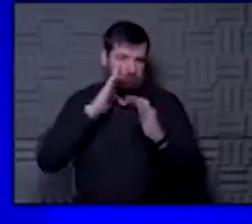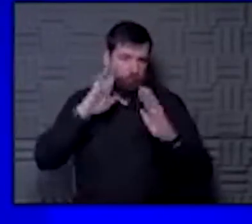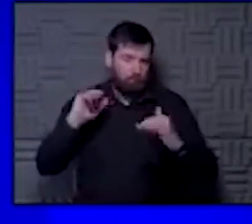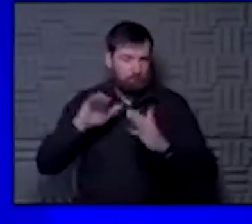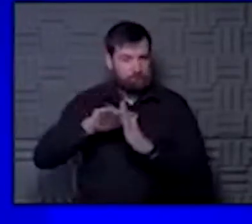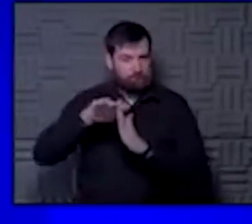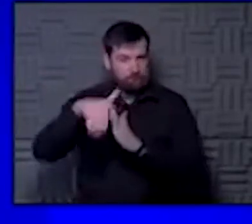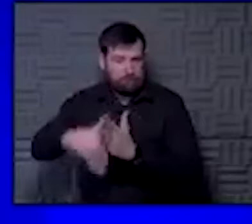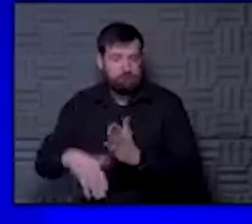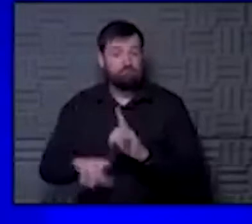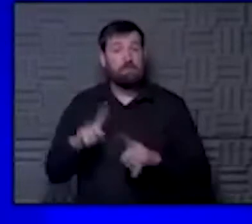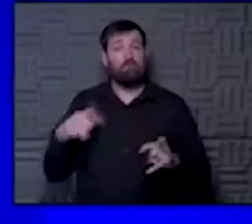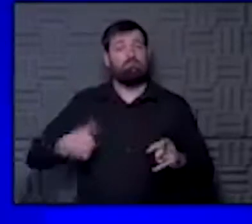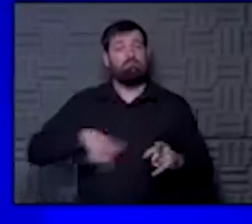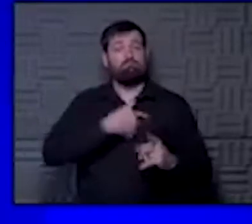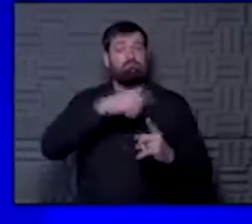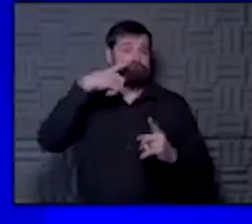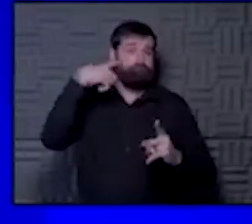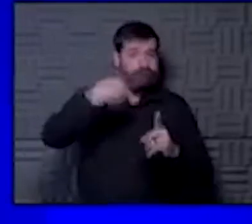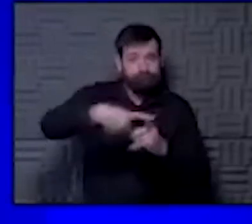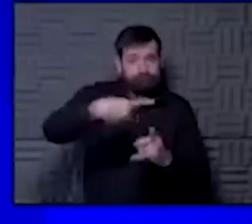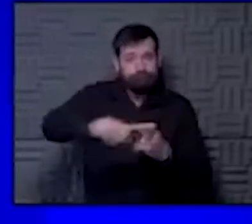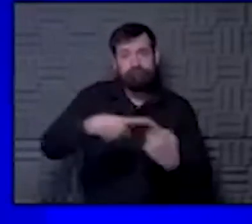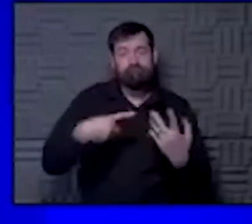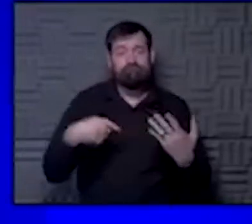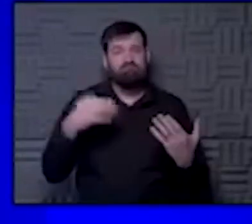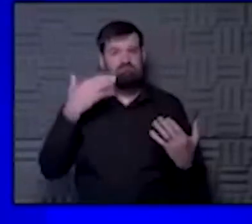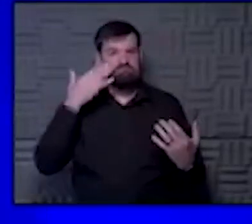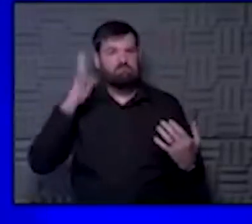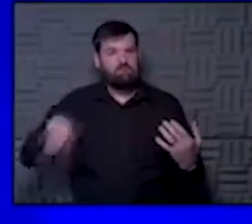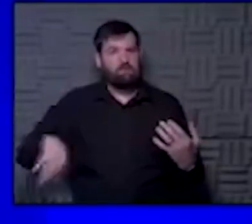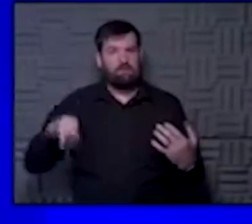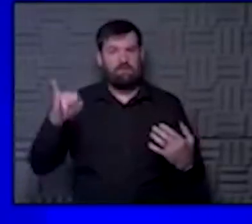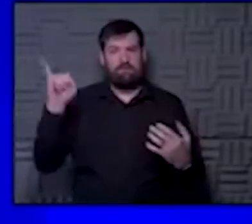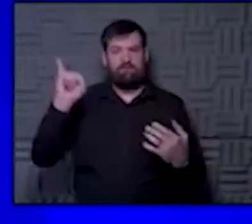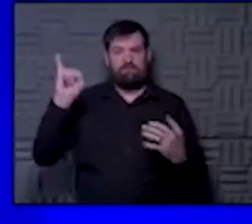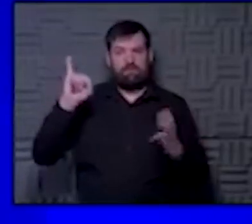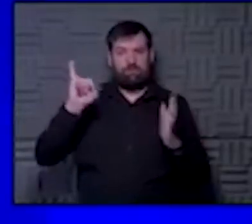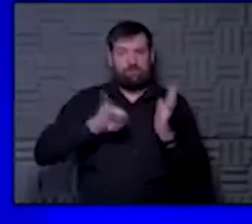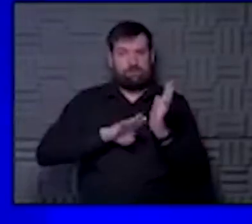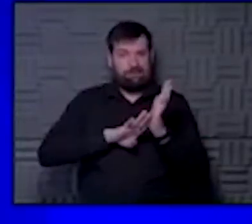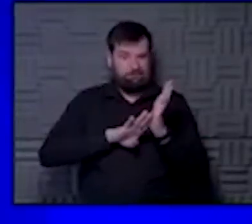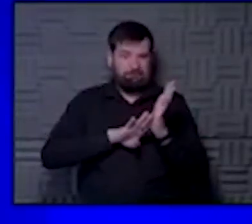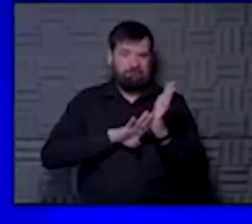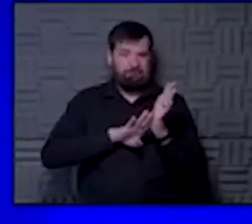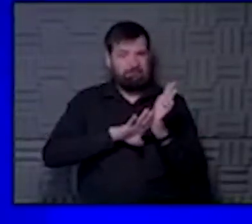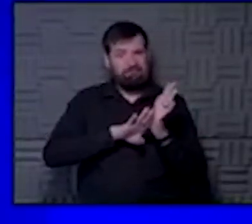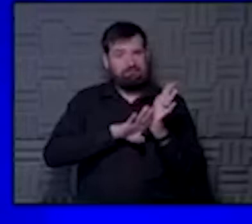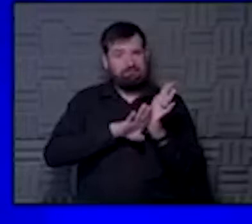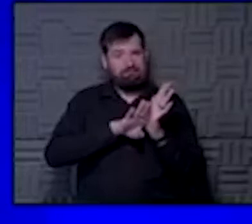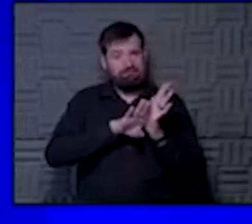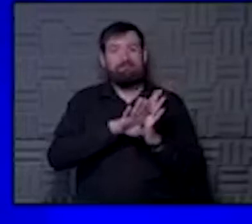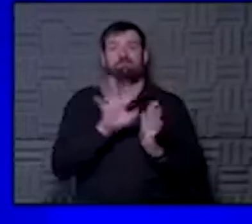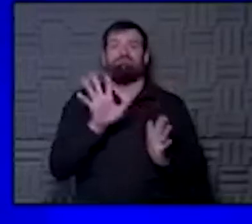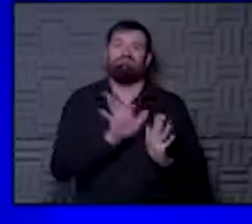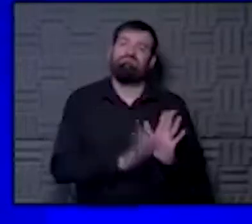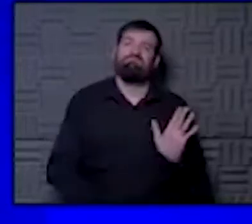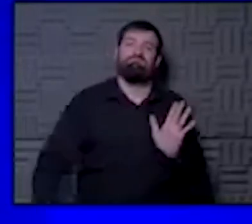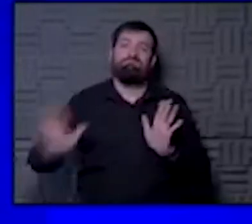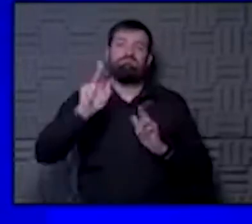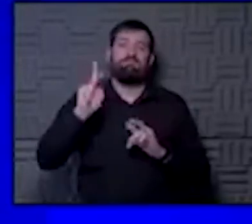I think we're optimistic. We know that infection curve was still pretty steep if you look around the Kansas City